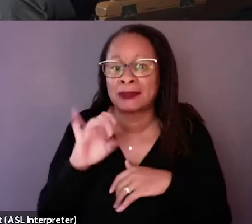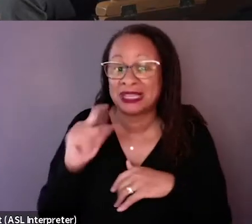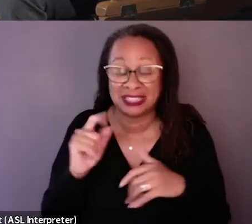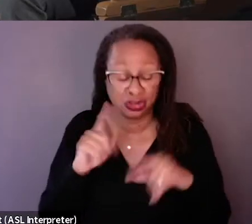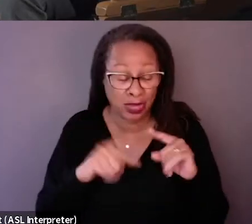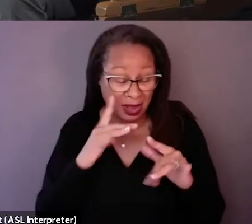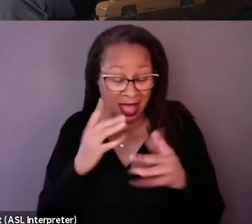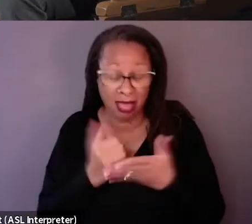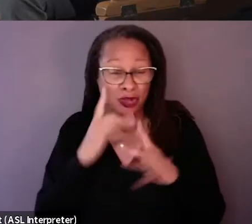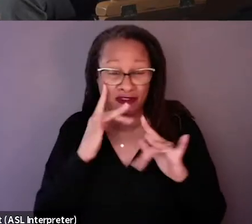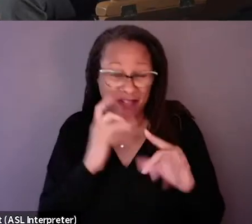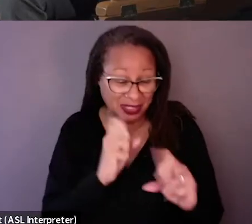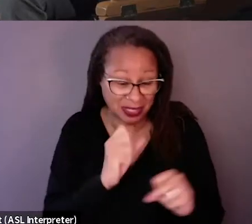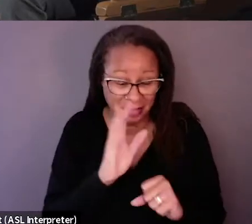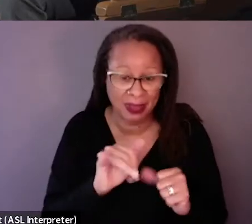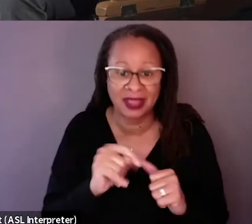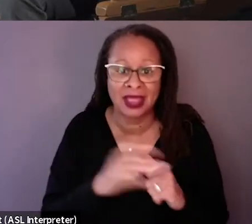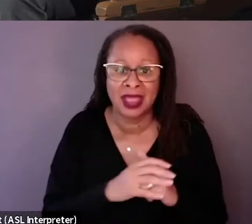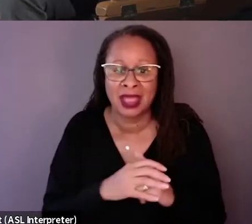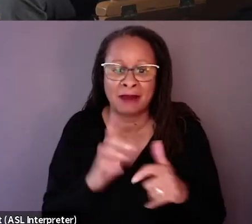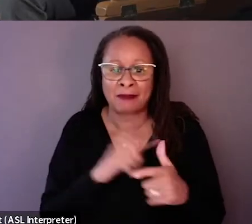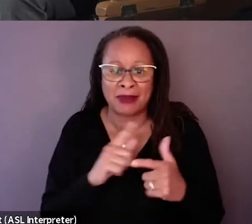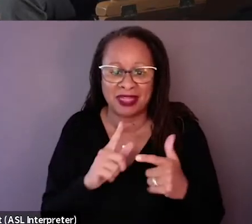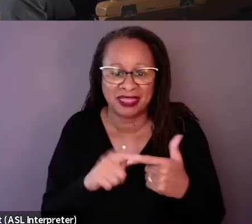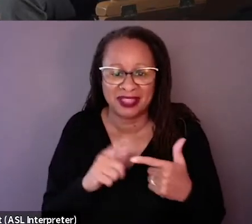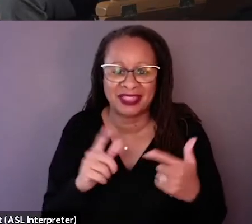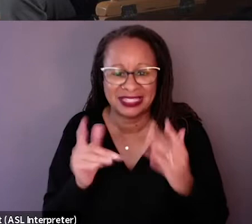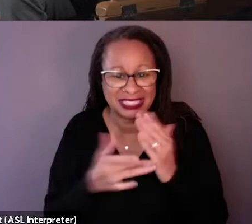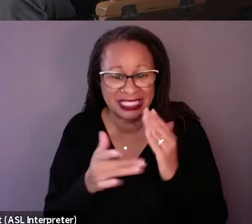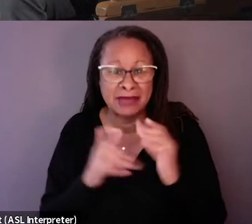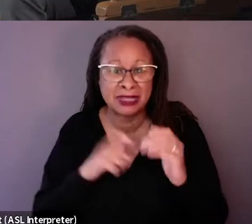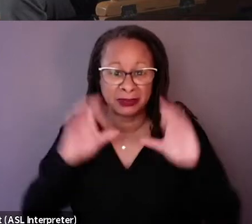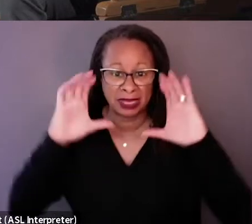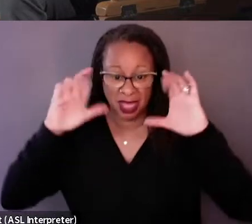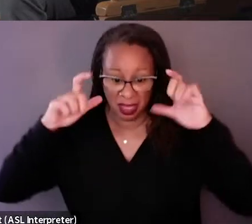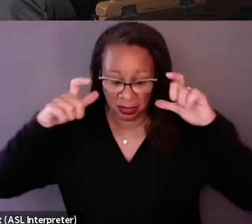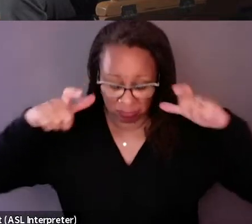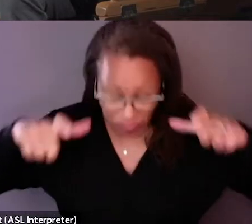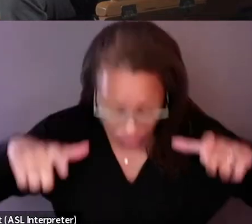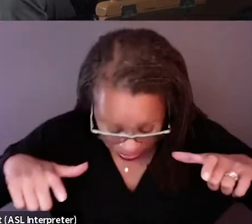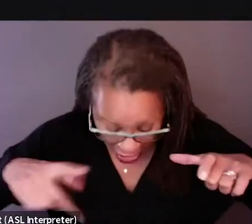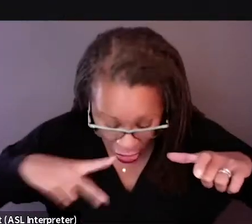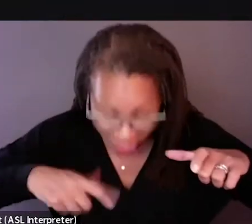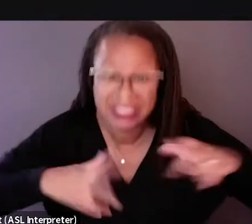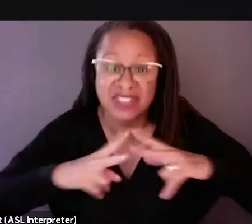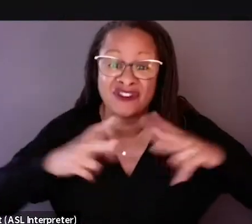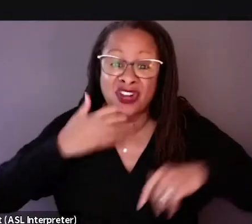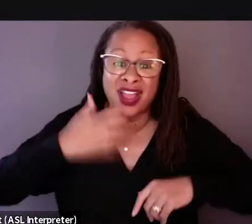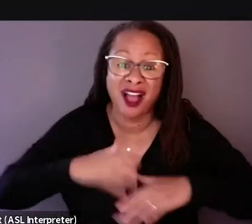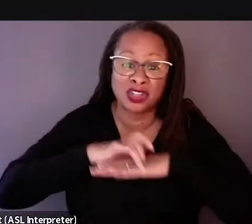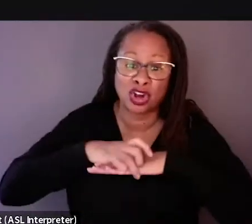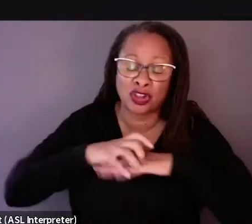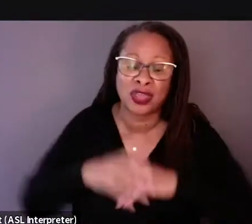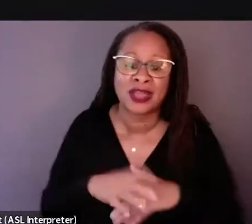about the techniques of this, he must have been leaning over this incredibly hot earth. And so the sacrifice that